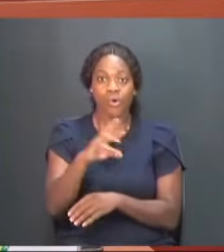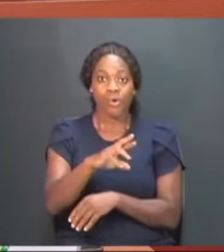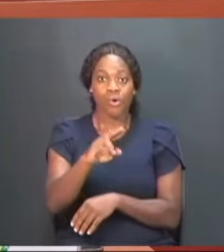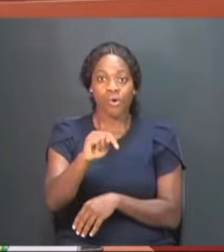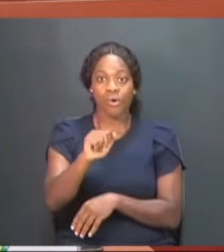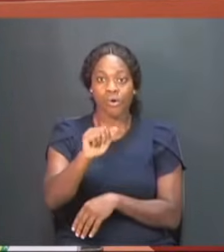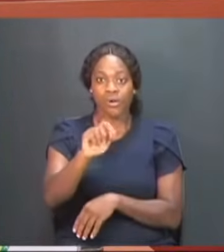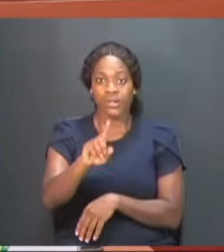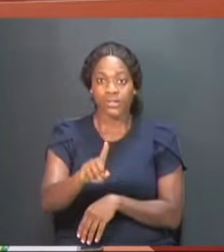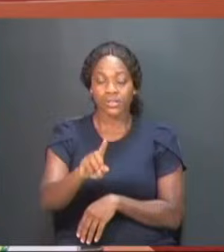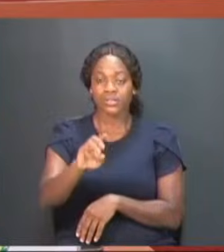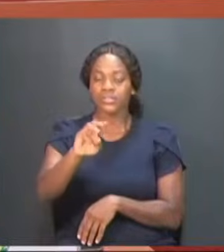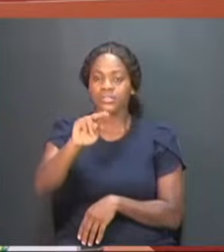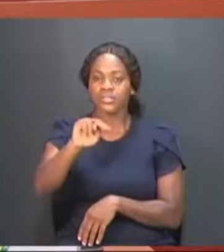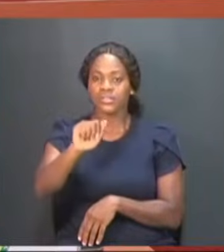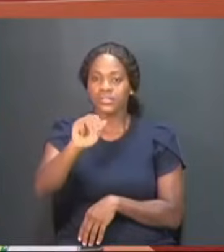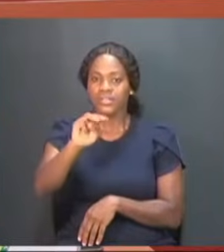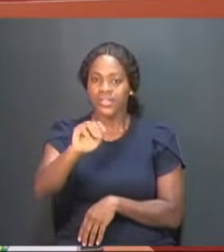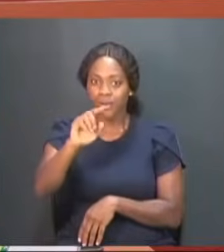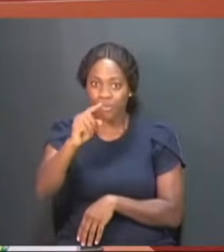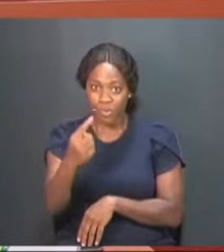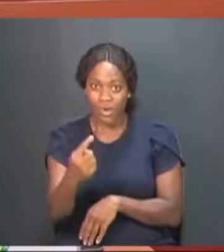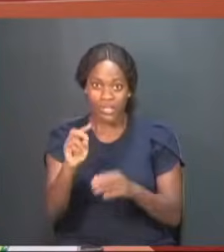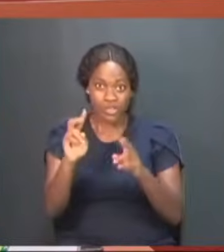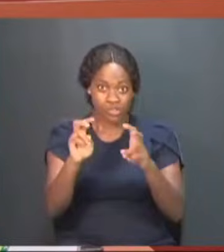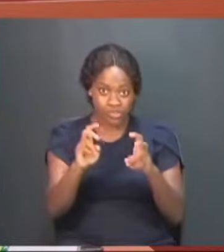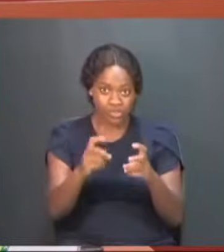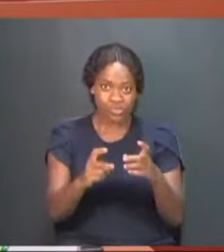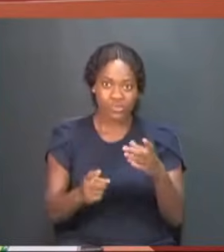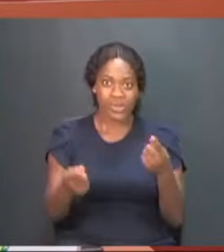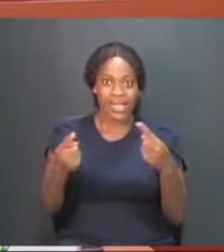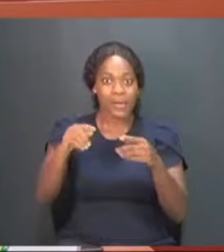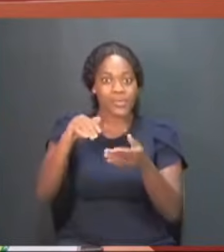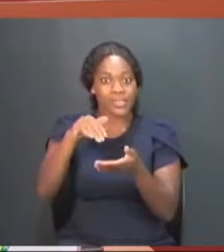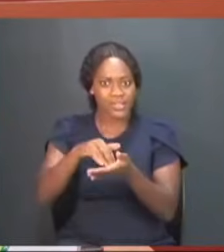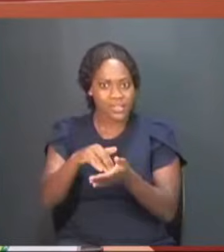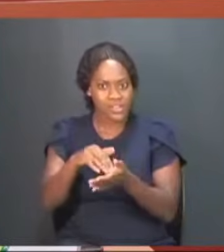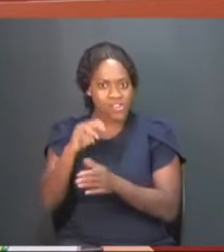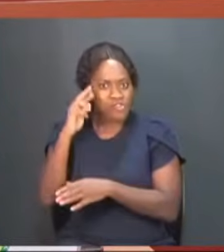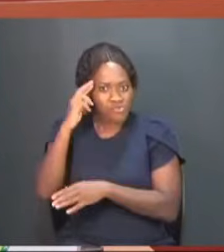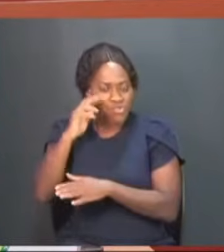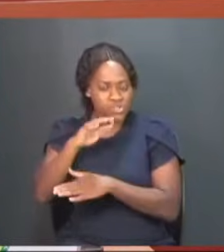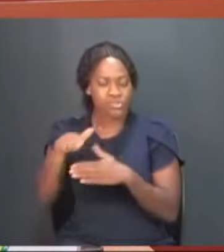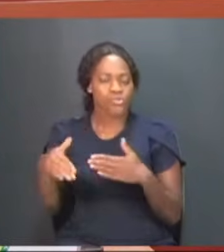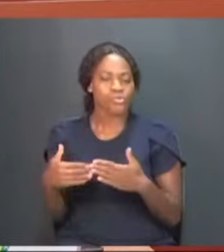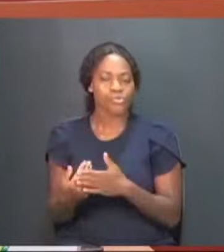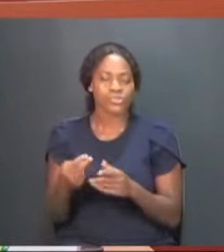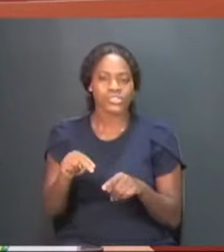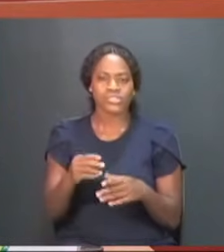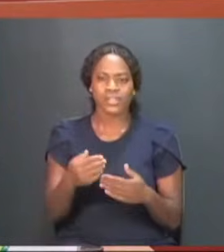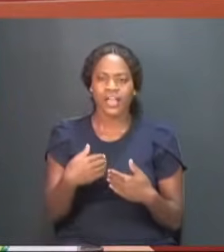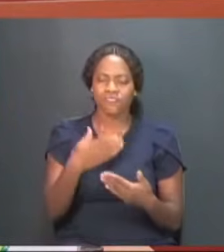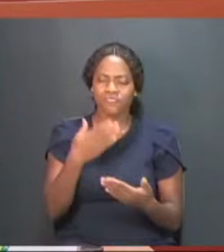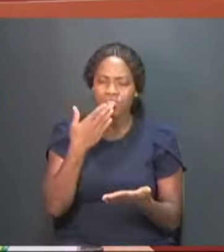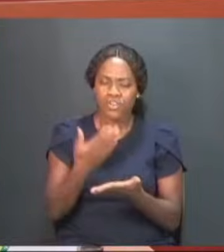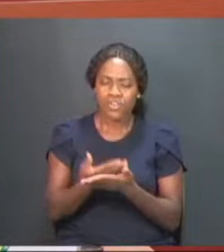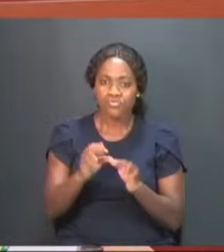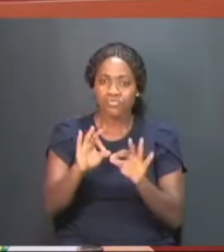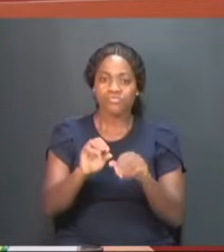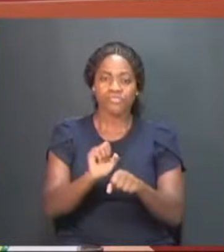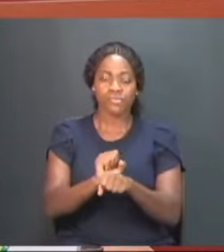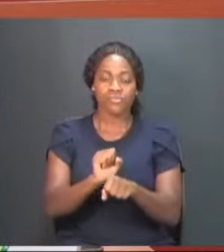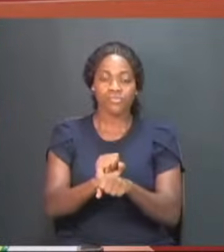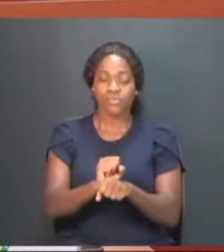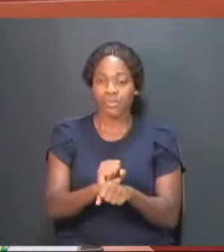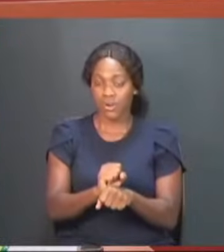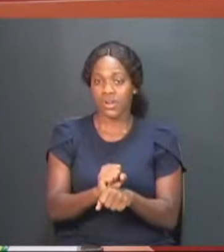country. It is for this reason that we need to formalize the digital ecosystem and ensure that we are